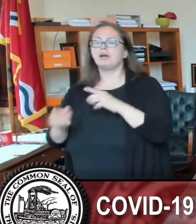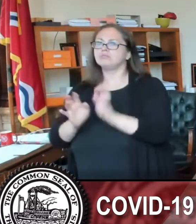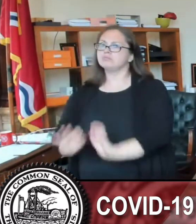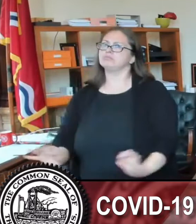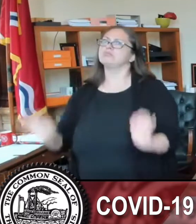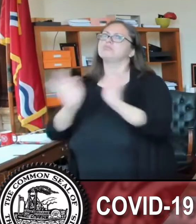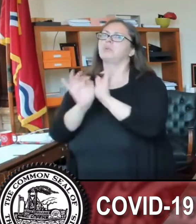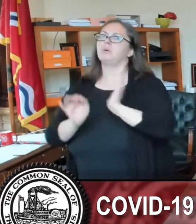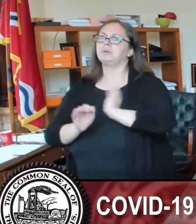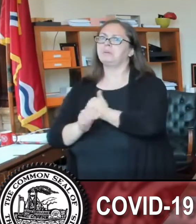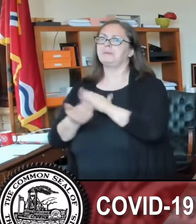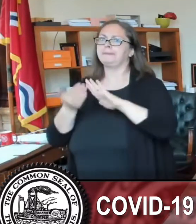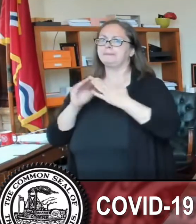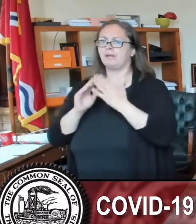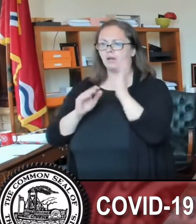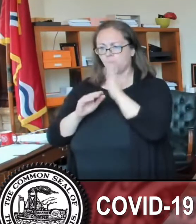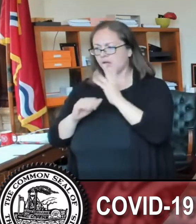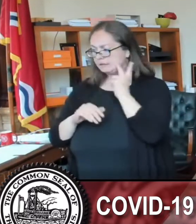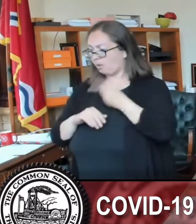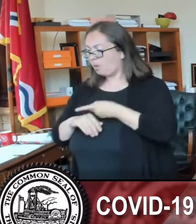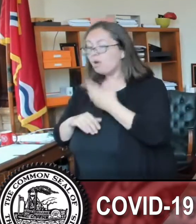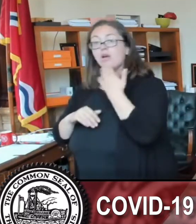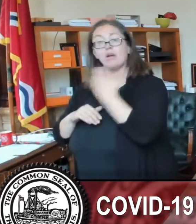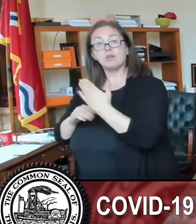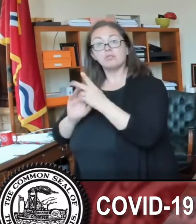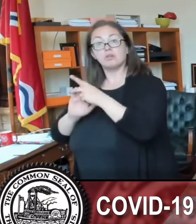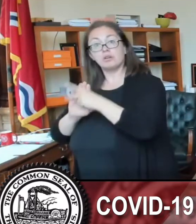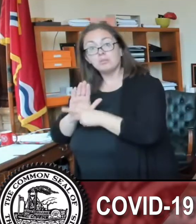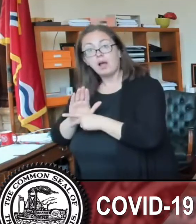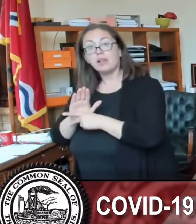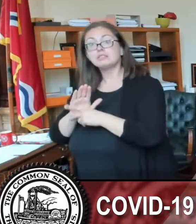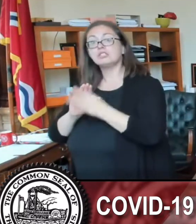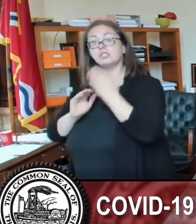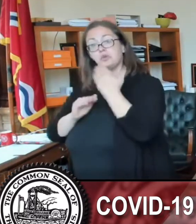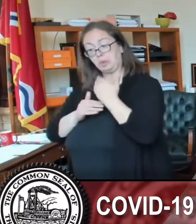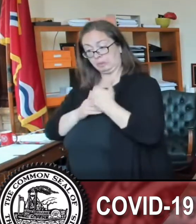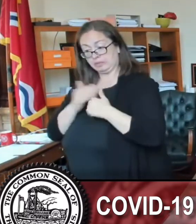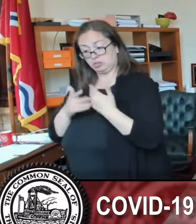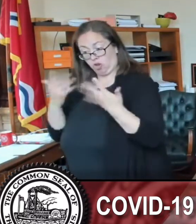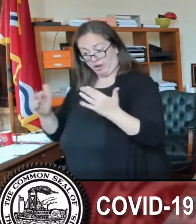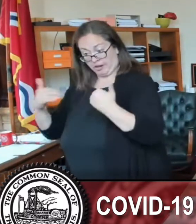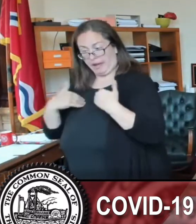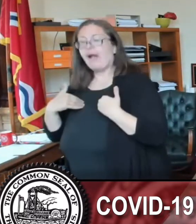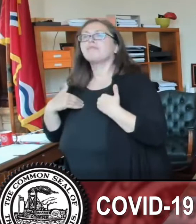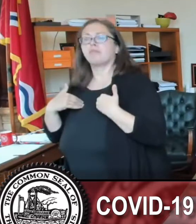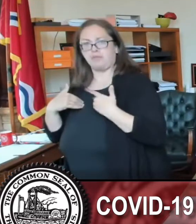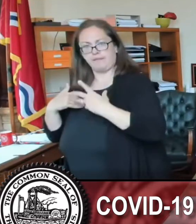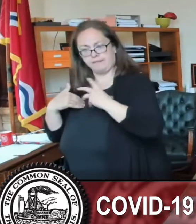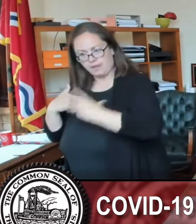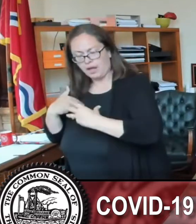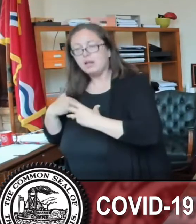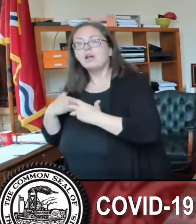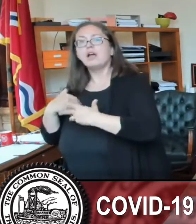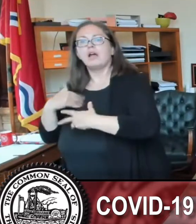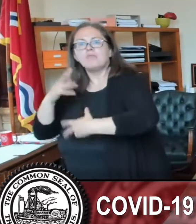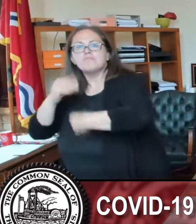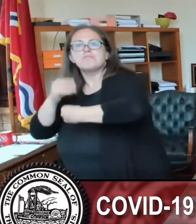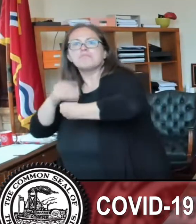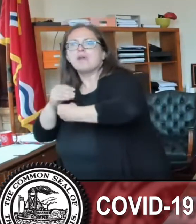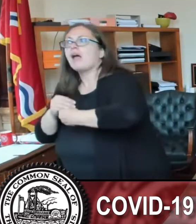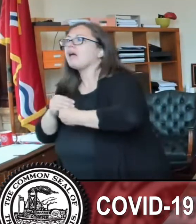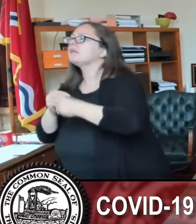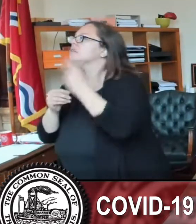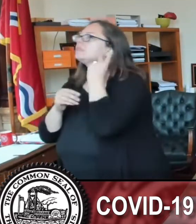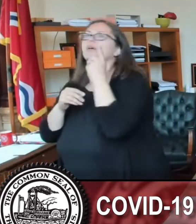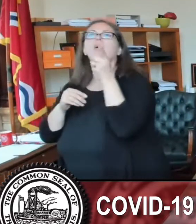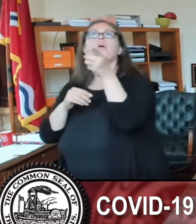able to build on the good policies, the good procedures that we have now, but also learn from other folks